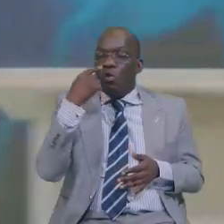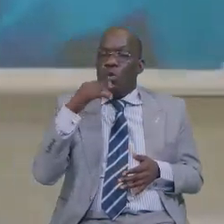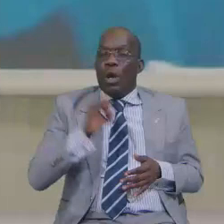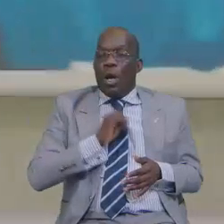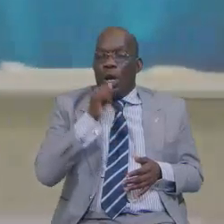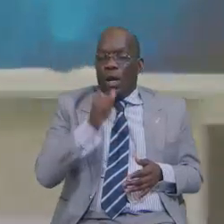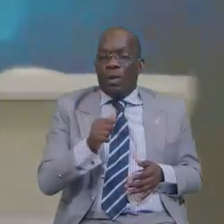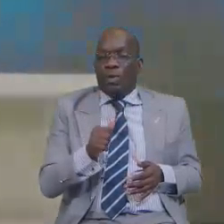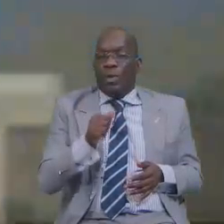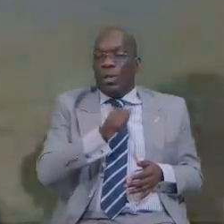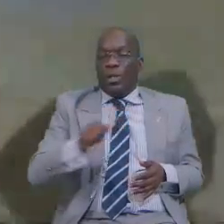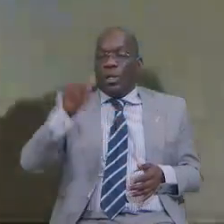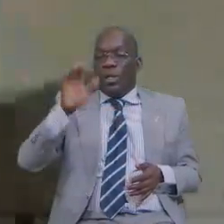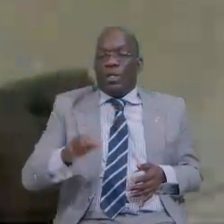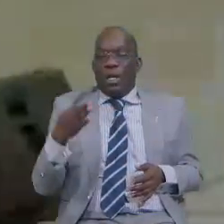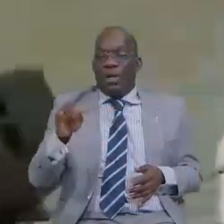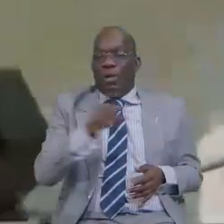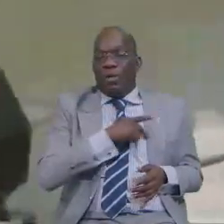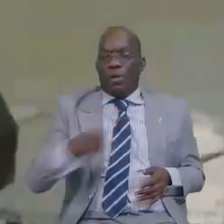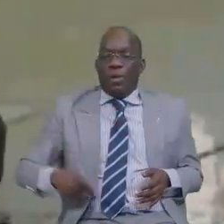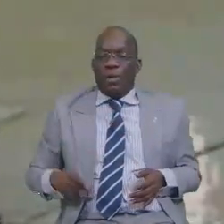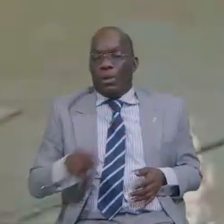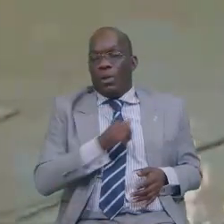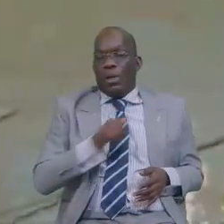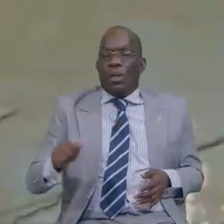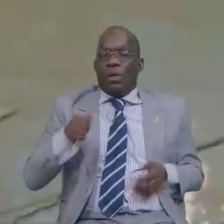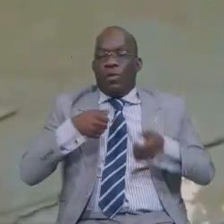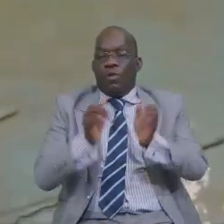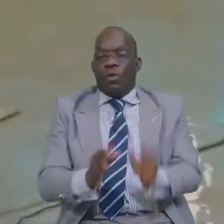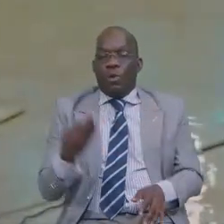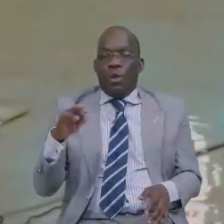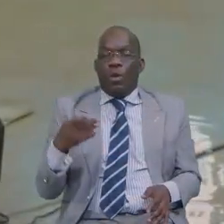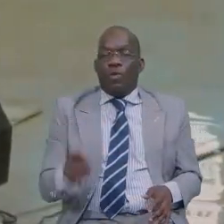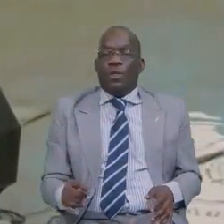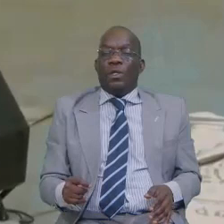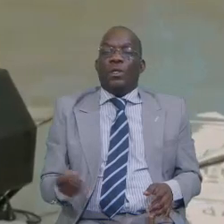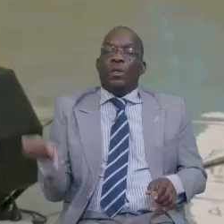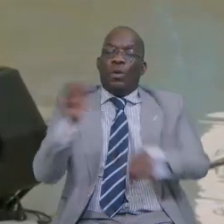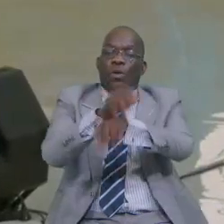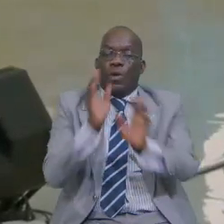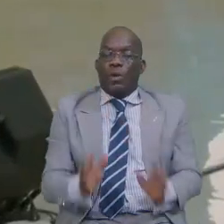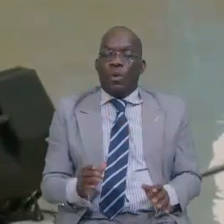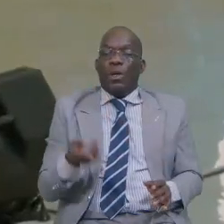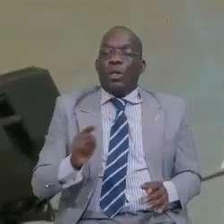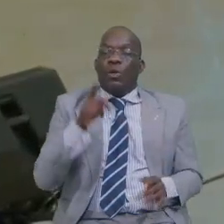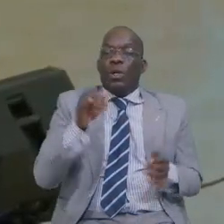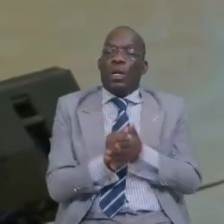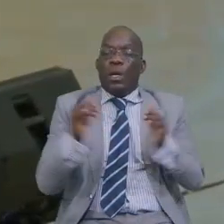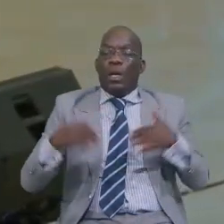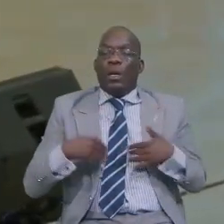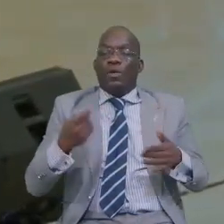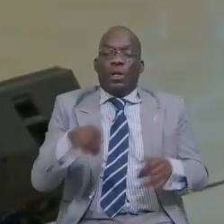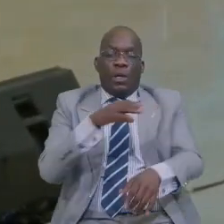the King, a follower of the Conqueror, the one that has the captain living on the inside of